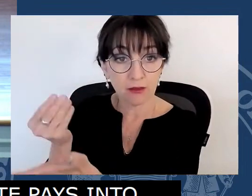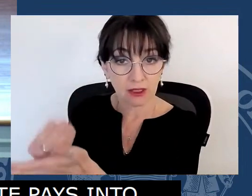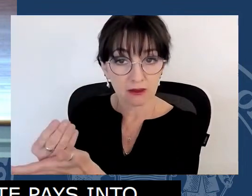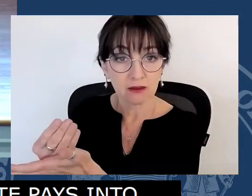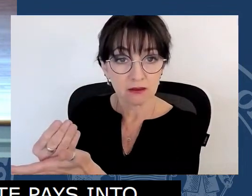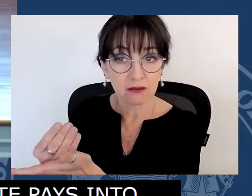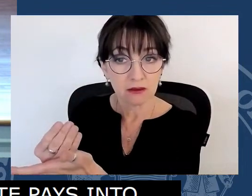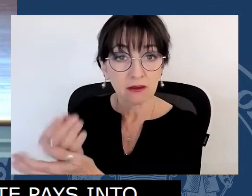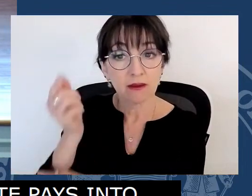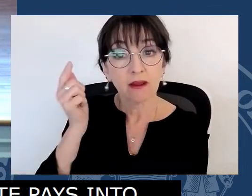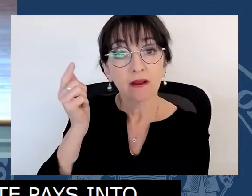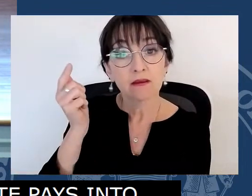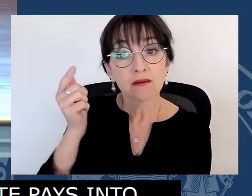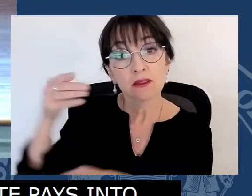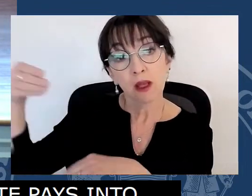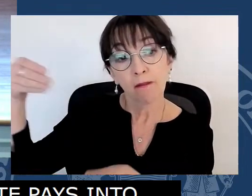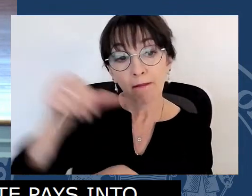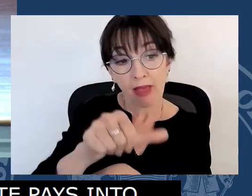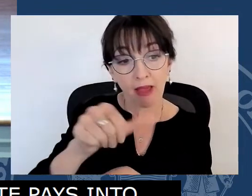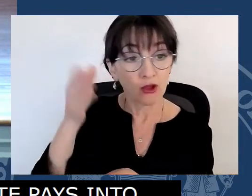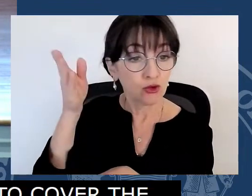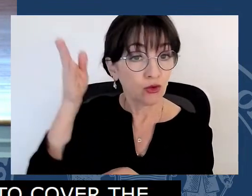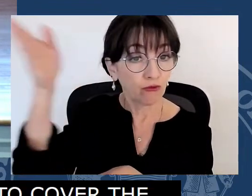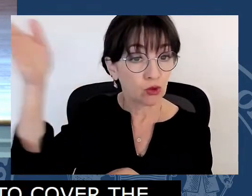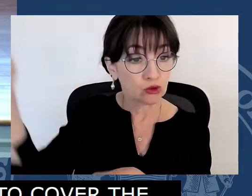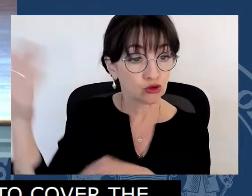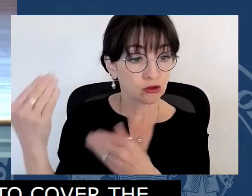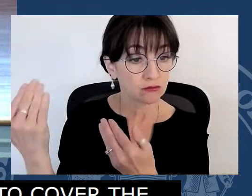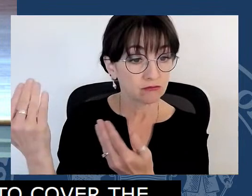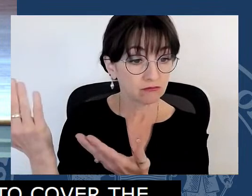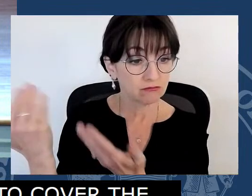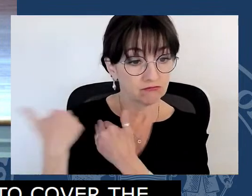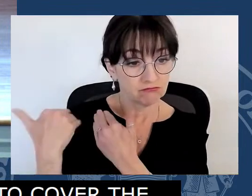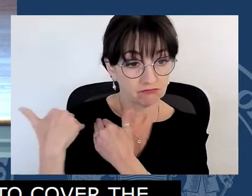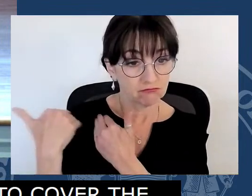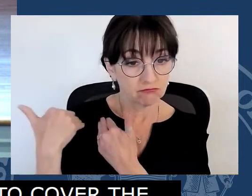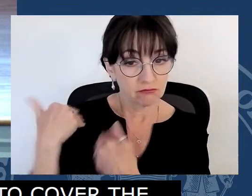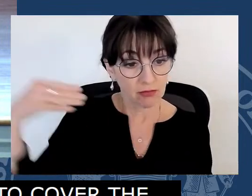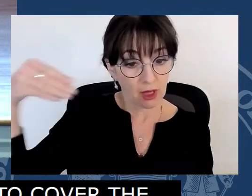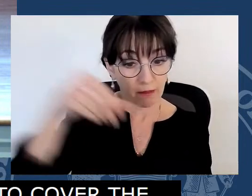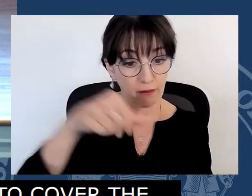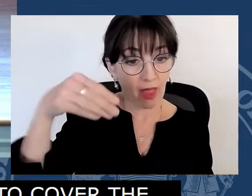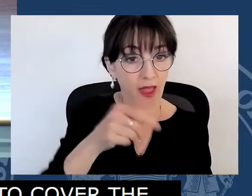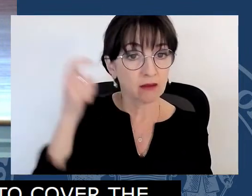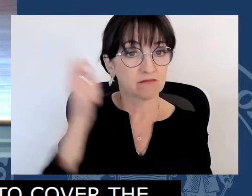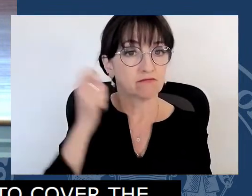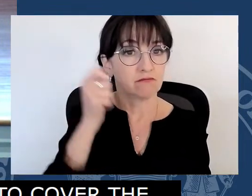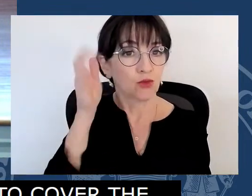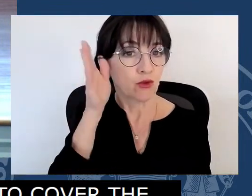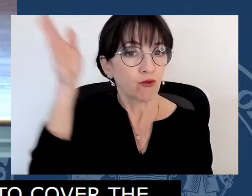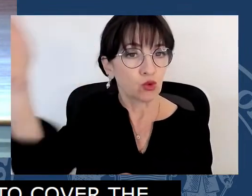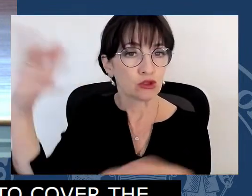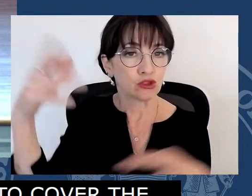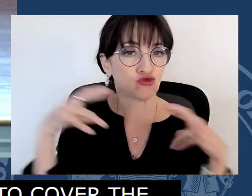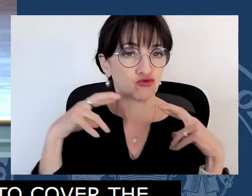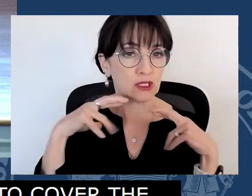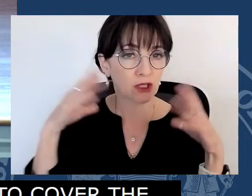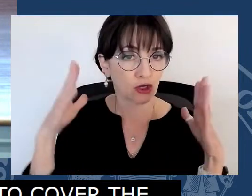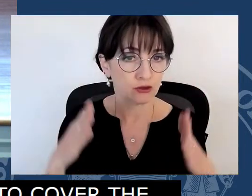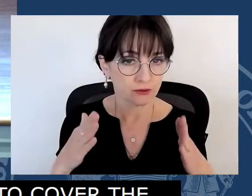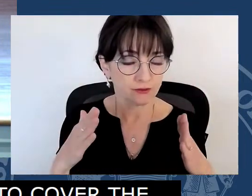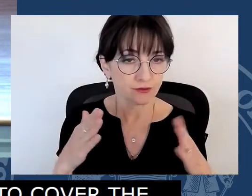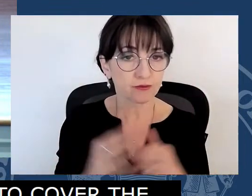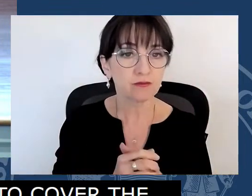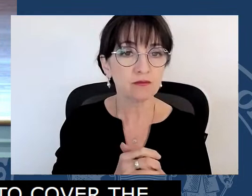the liabilities, the future liabilities of retirees. We have funded those liabilities up to